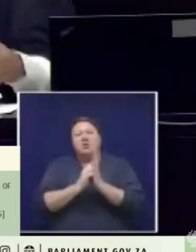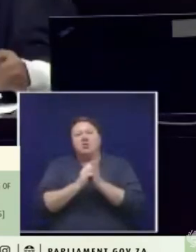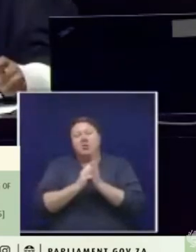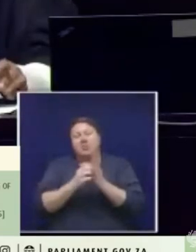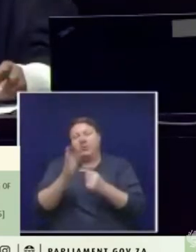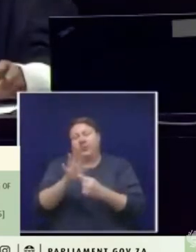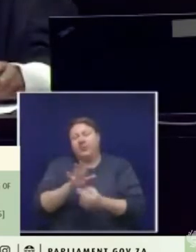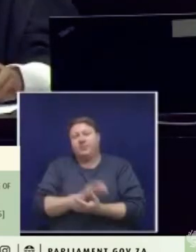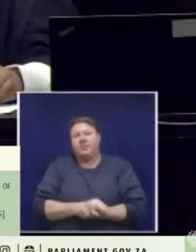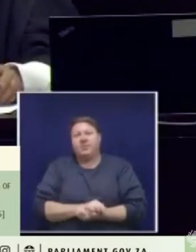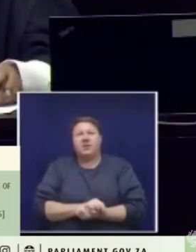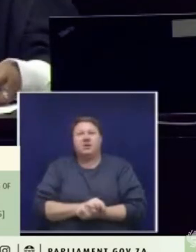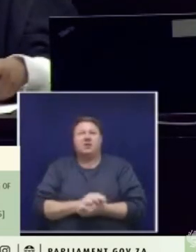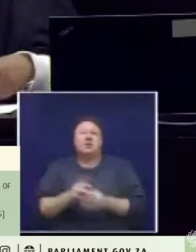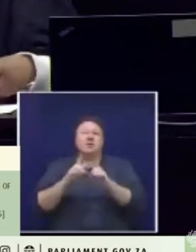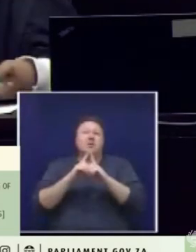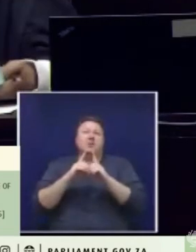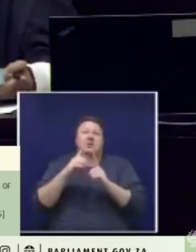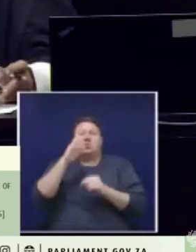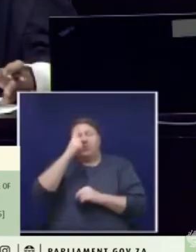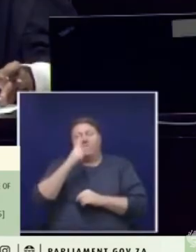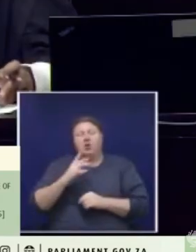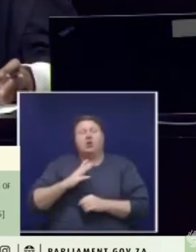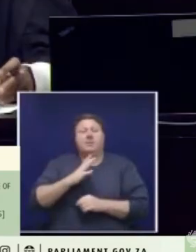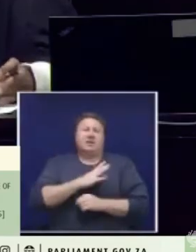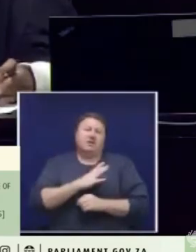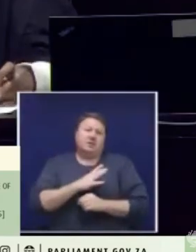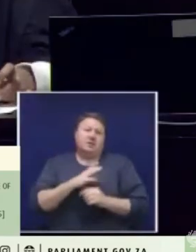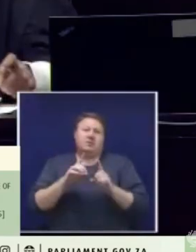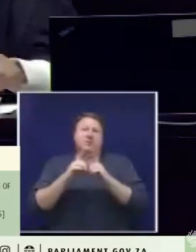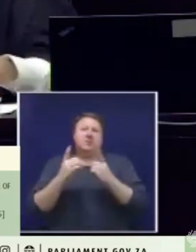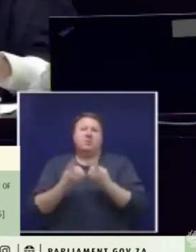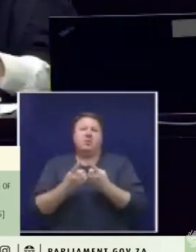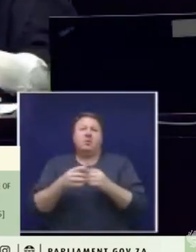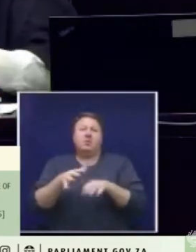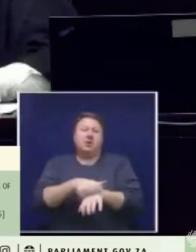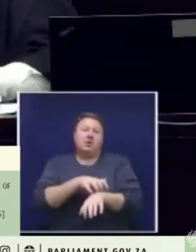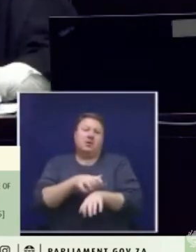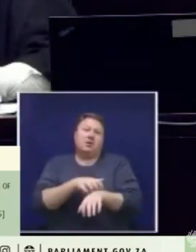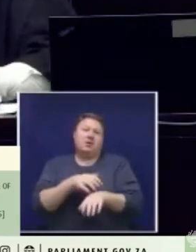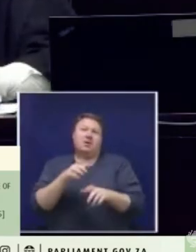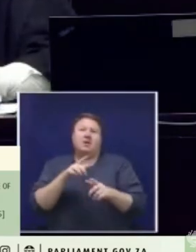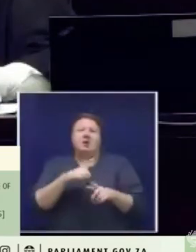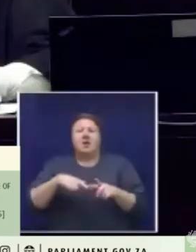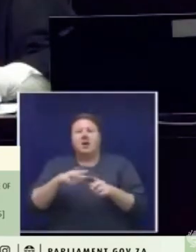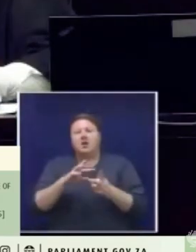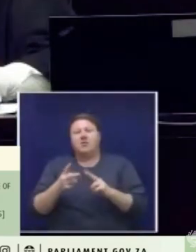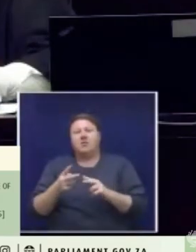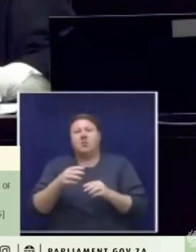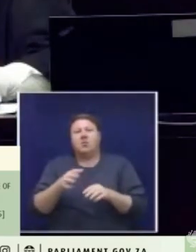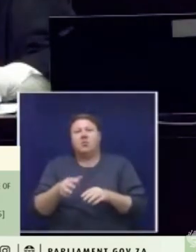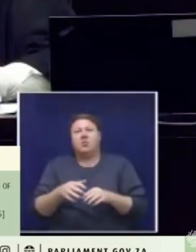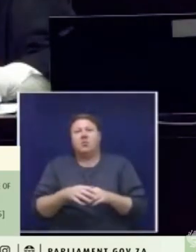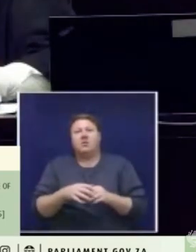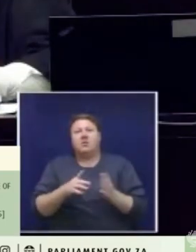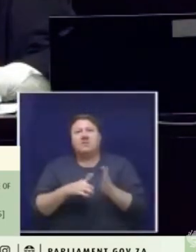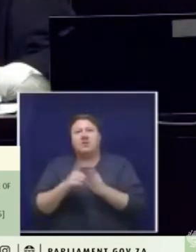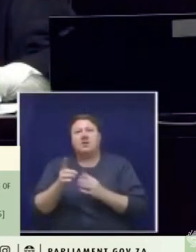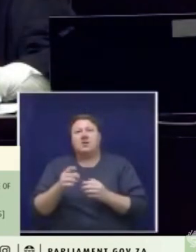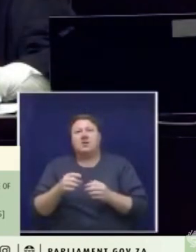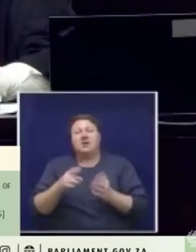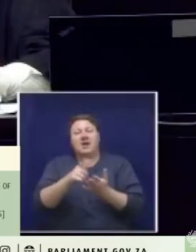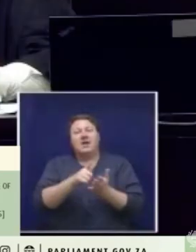example. The Portfolio Committee and Department of Agriculture, Land Reform and Rural Development had a legal